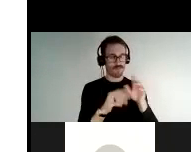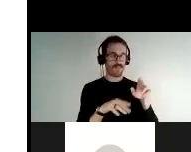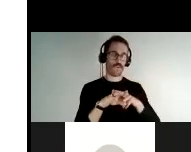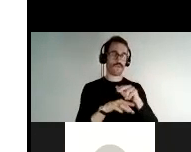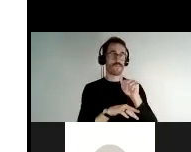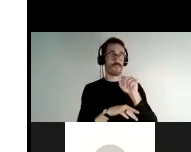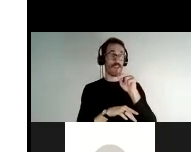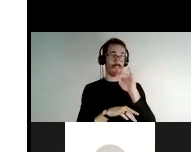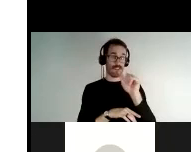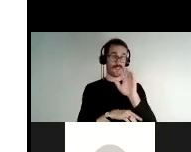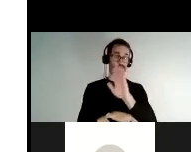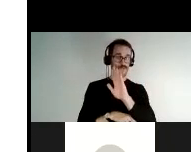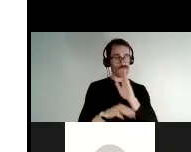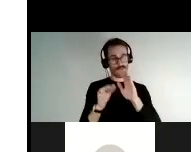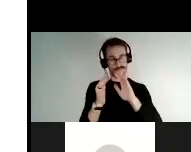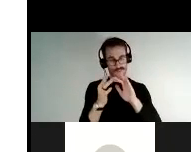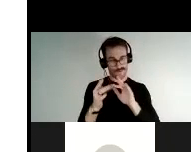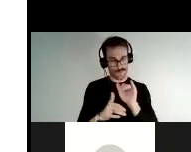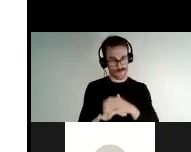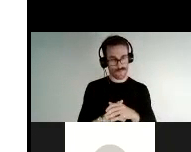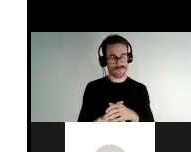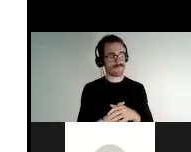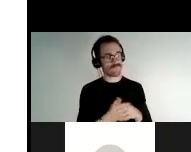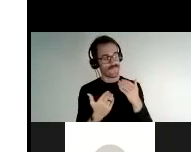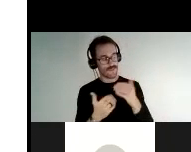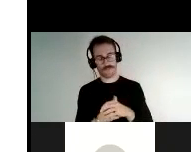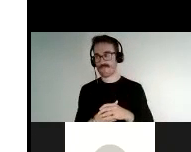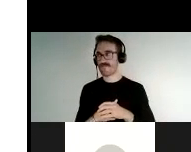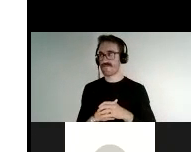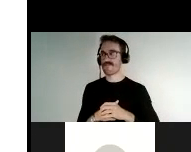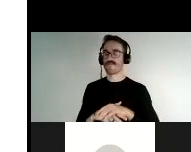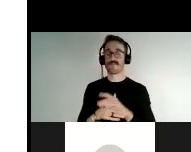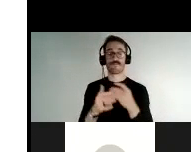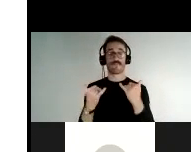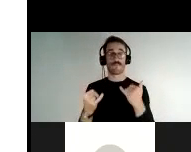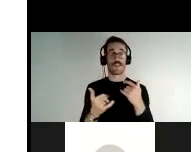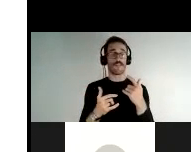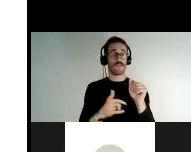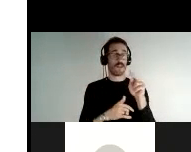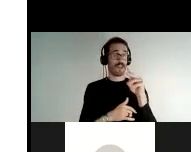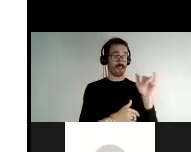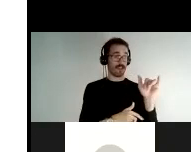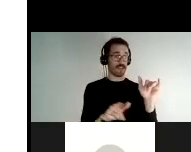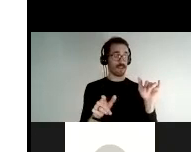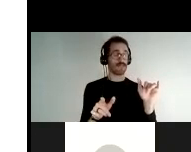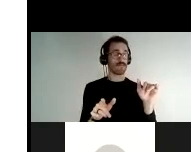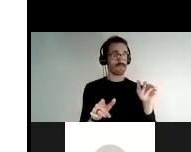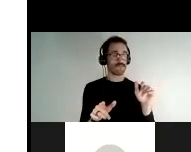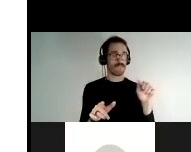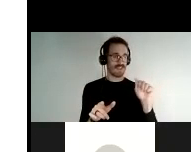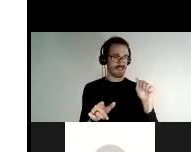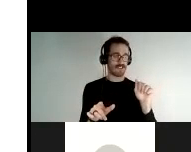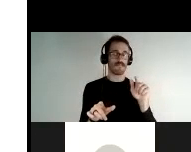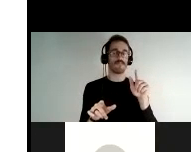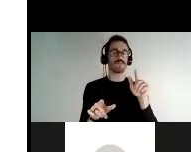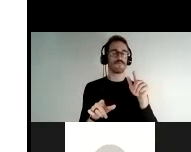well. There we go. I definitely want to draw your attention to the last one, which is